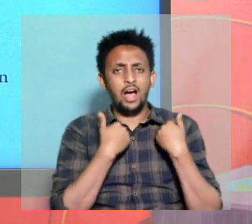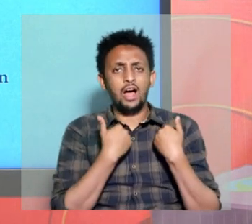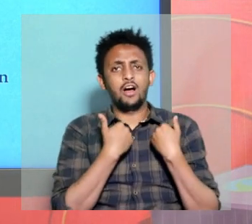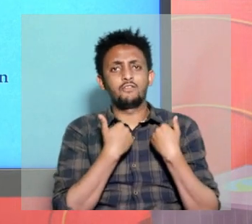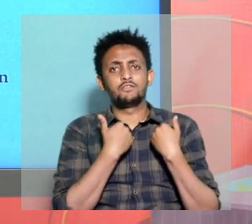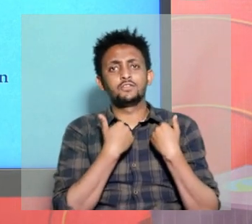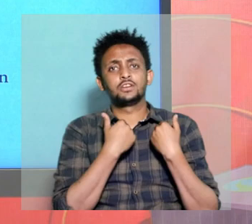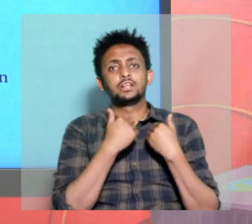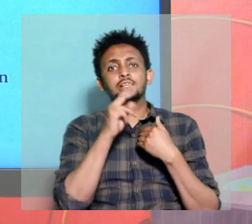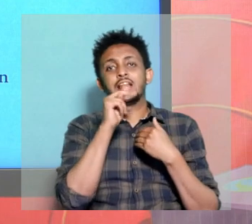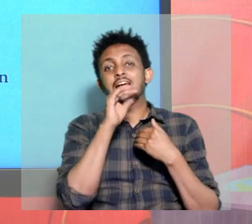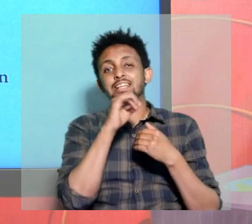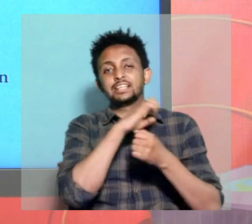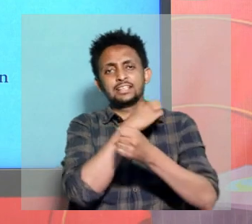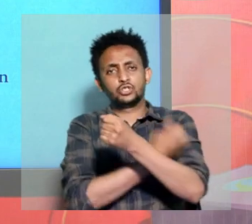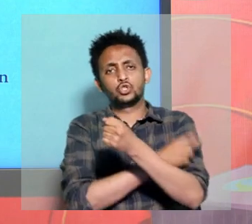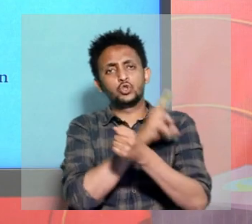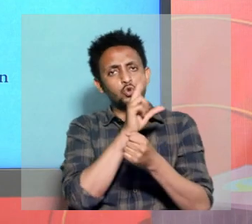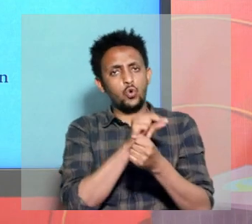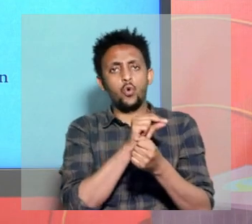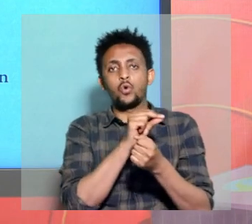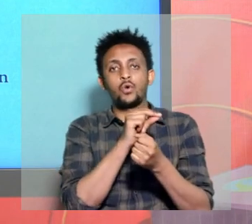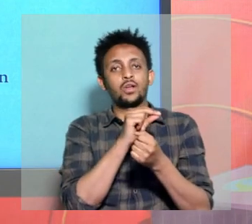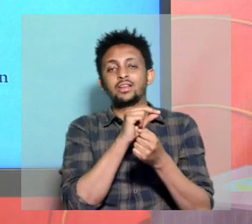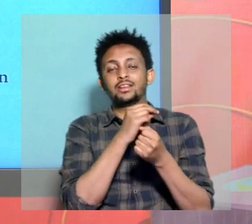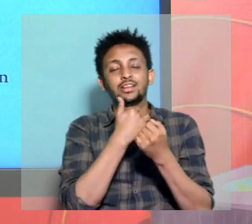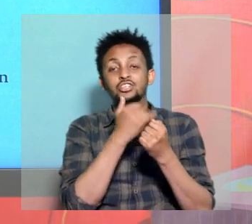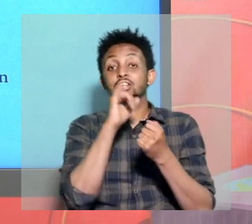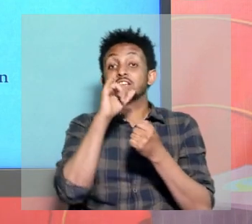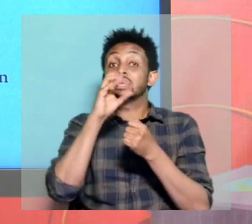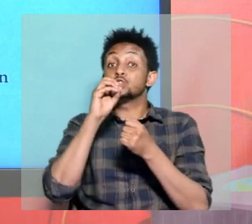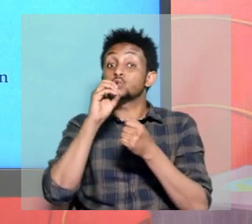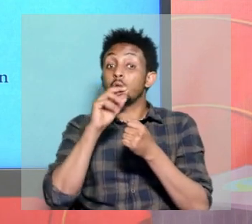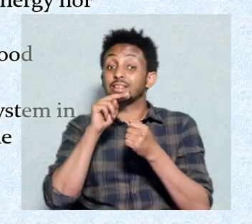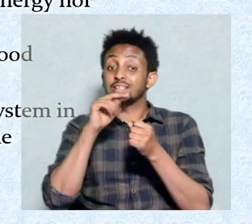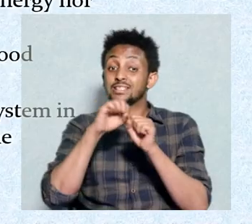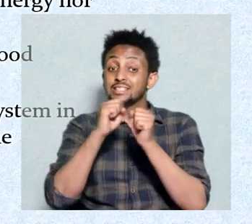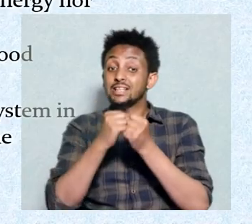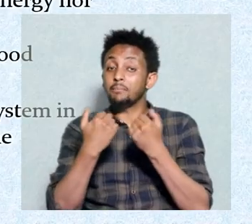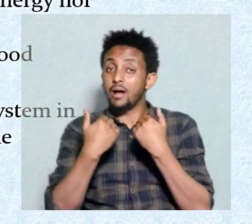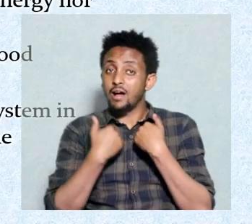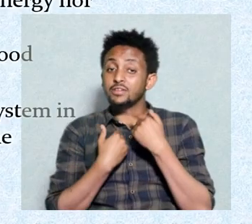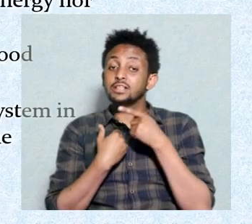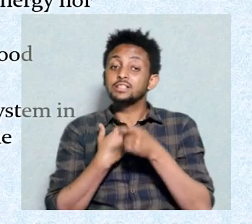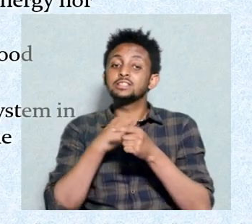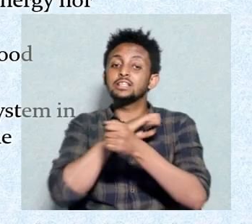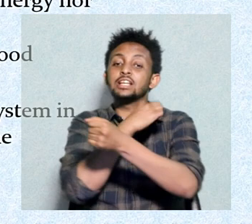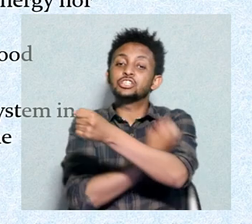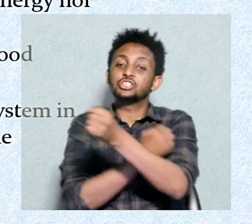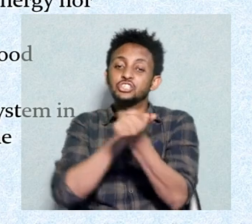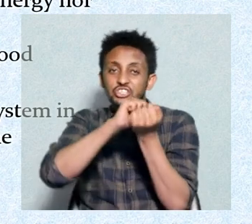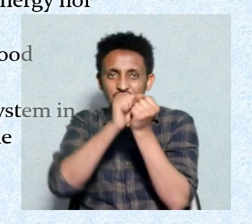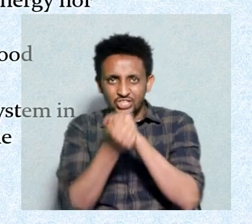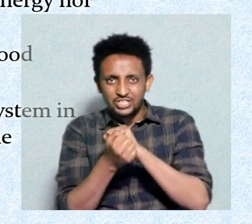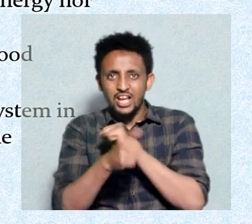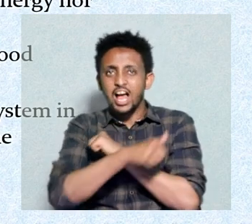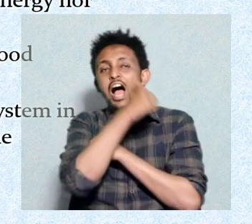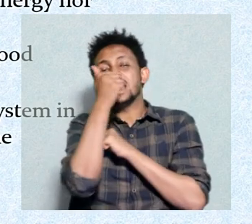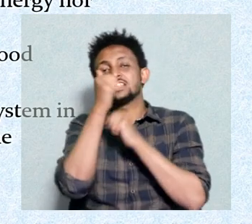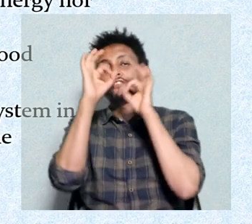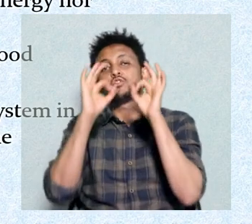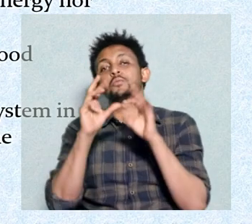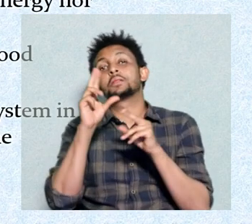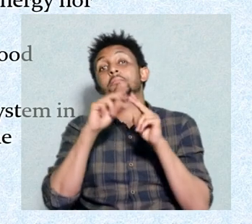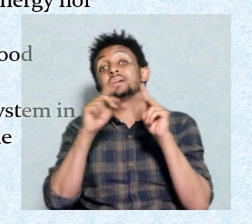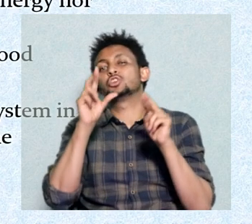allow neither energy nor matter exchange. Whereas insulated system, it allows us energy exchange with other forms,